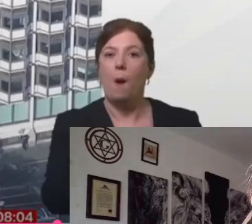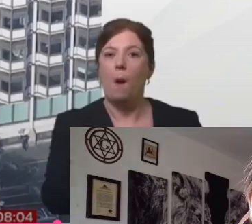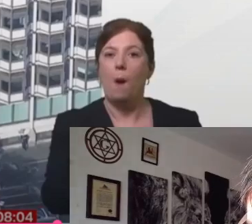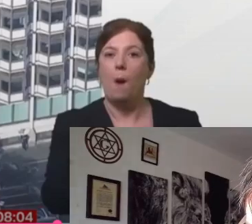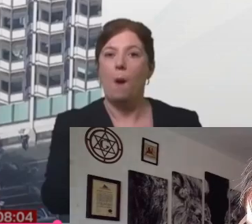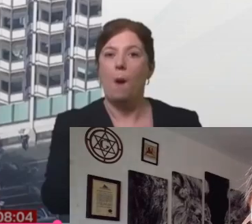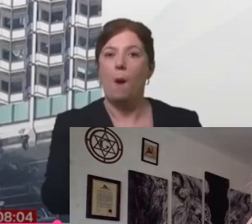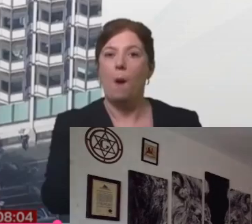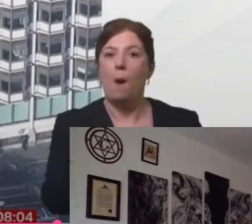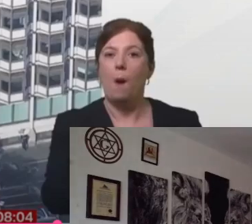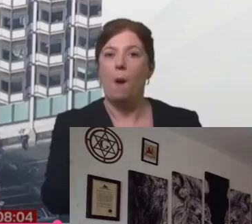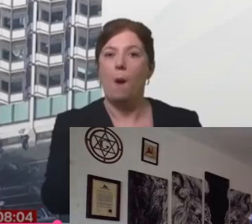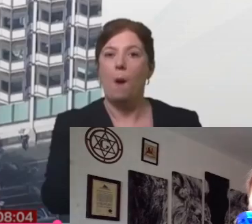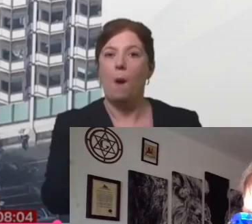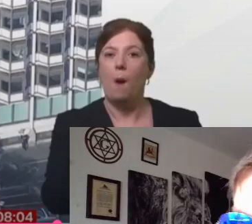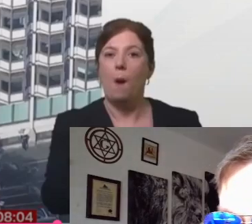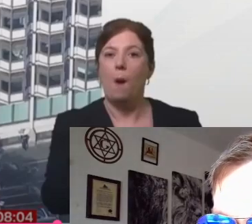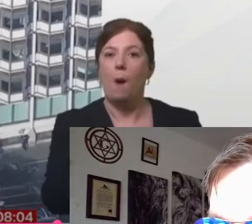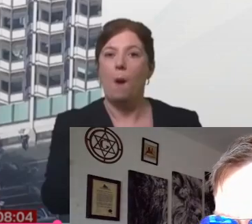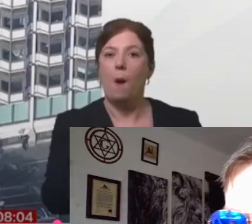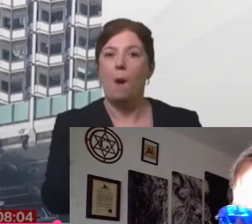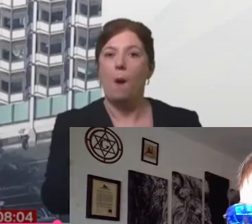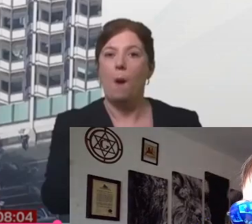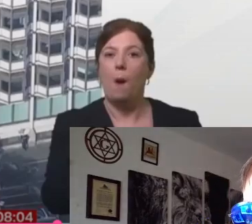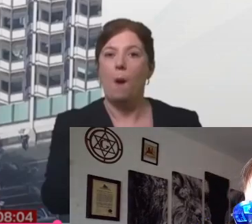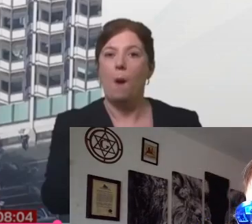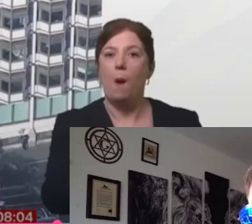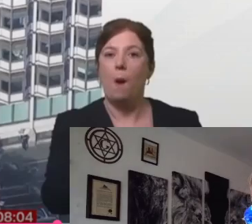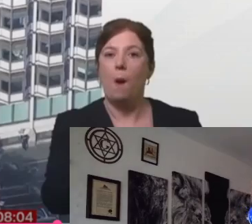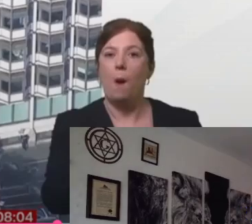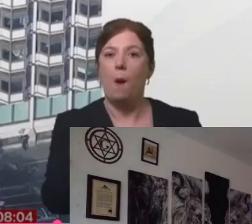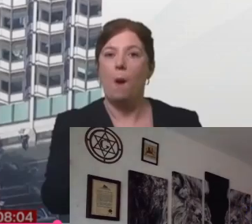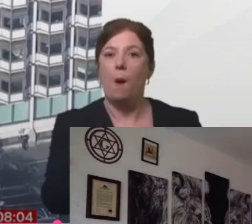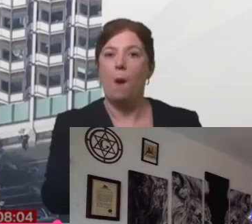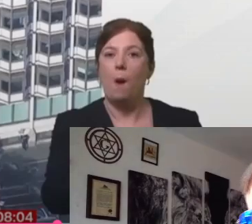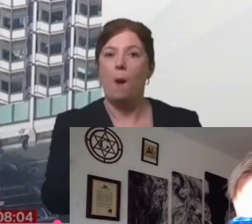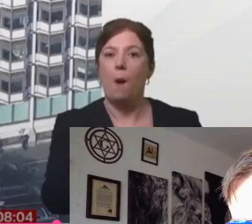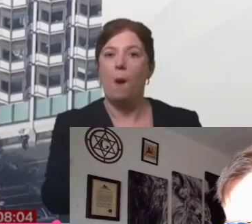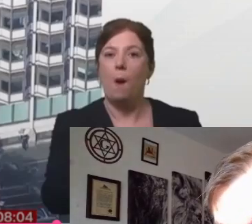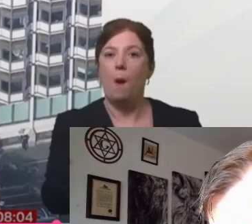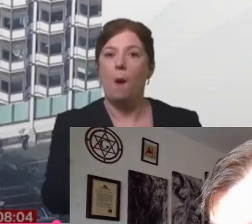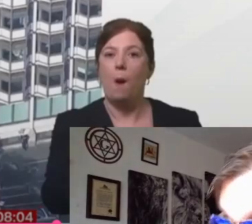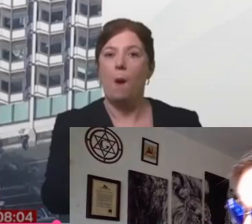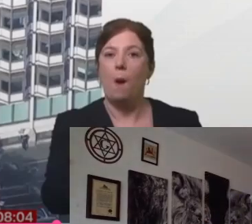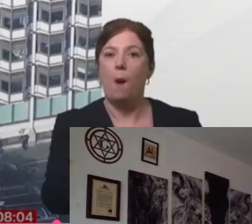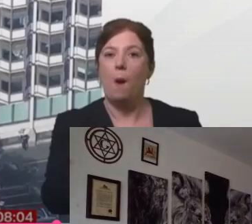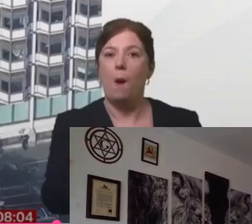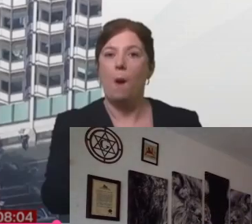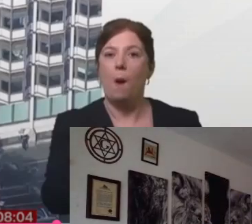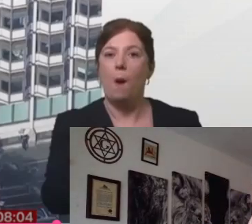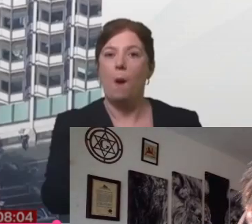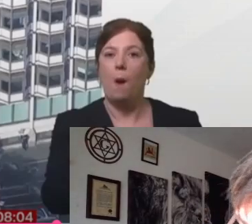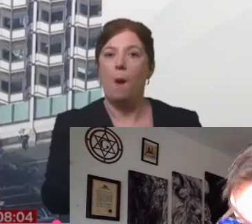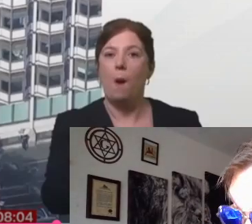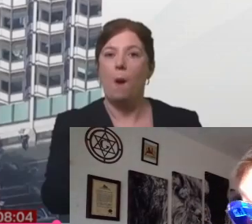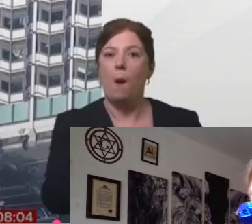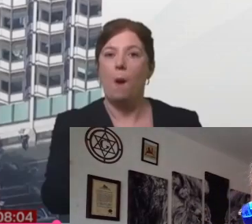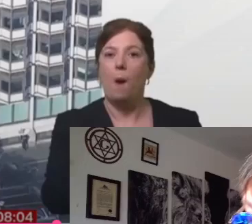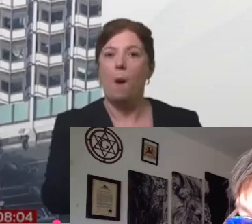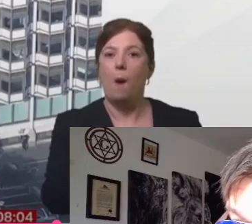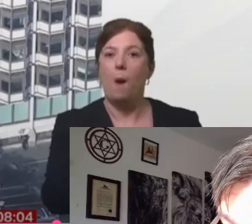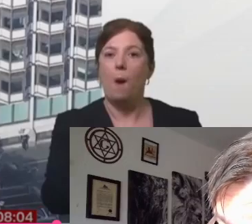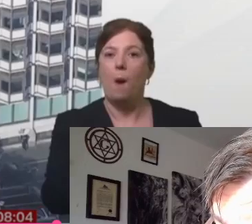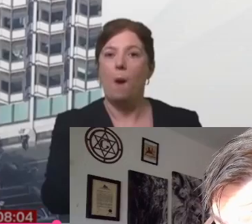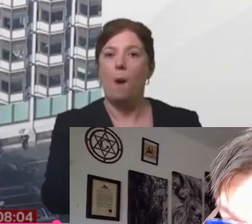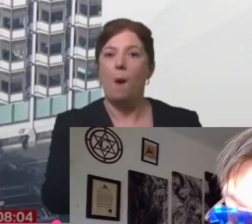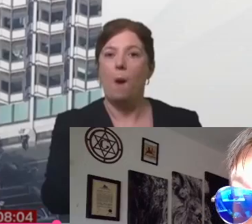The lack of sheep for the shaggers. Concerns would be heard. Your tutors, people would hear